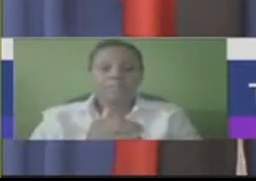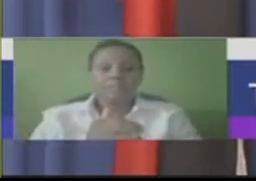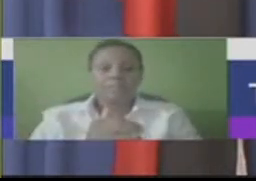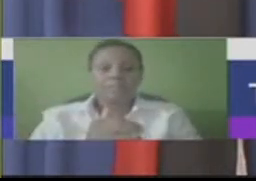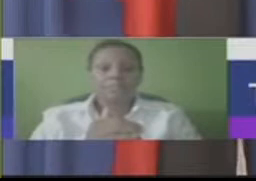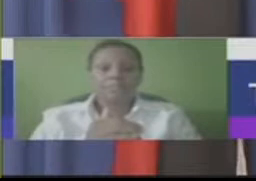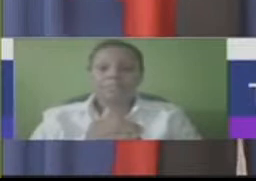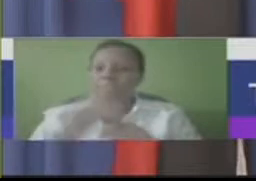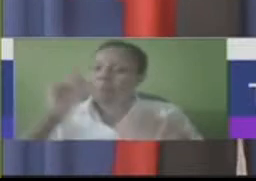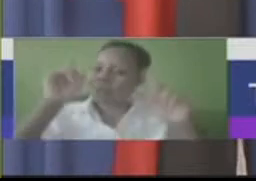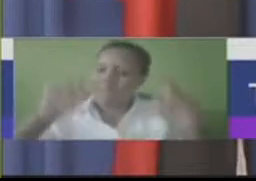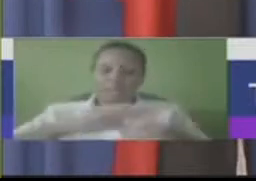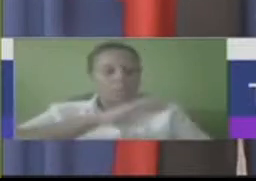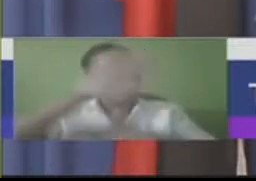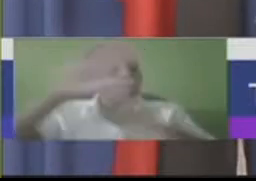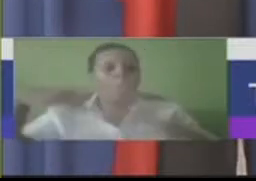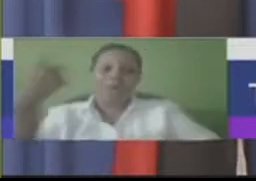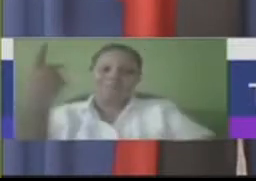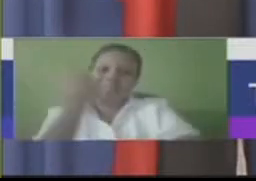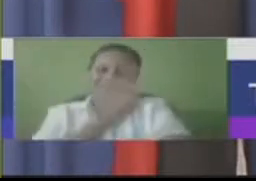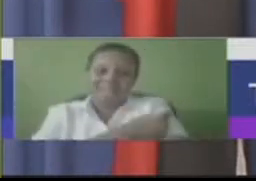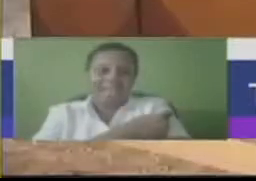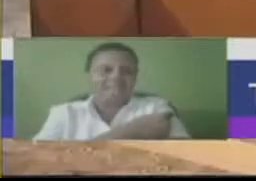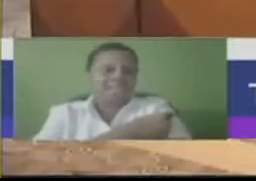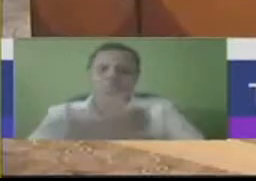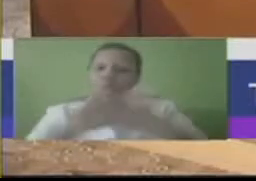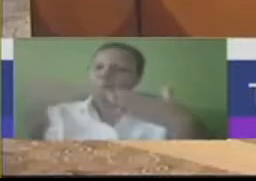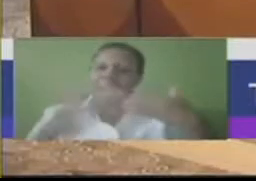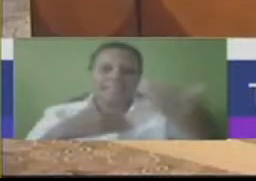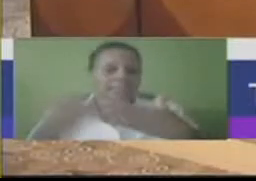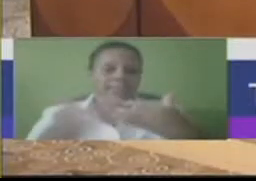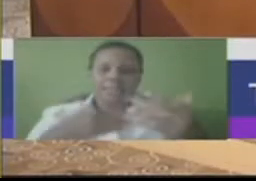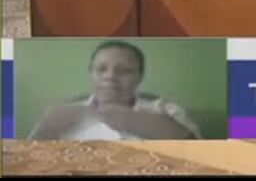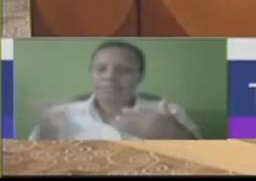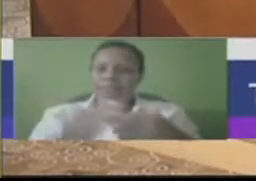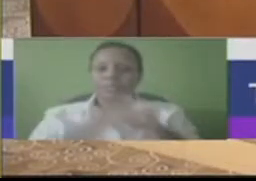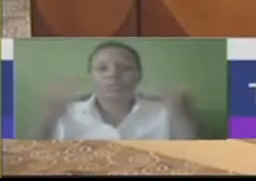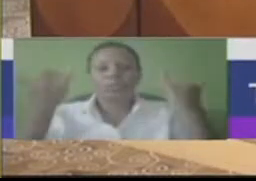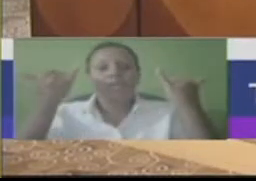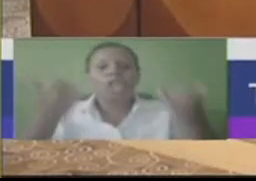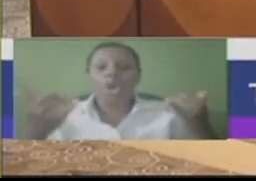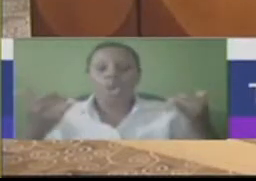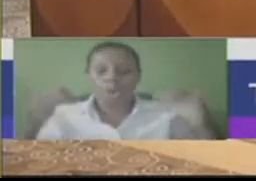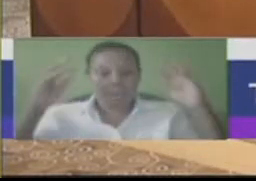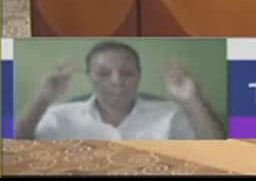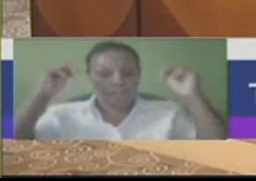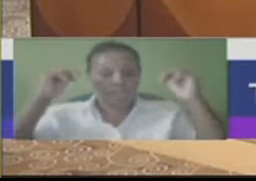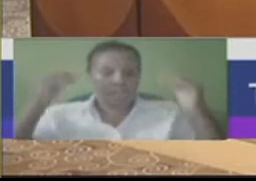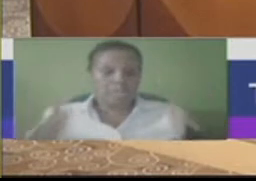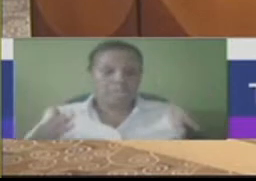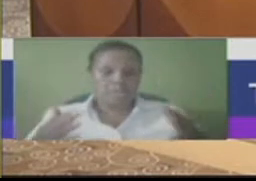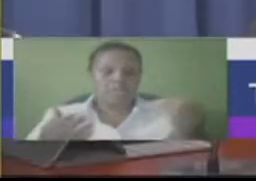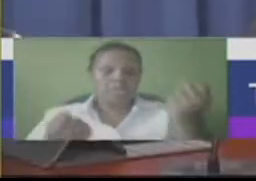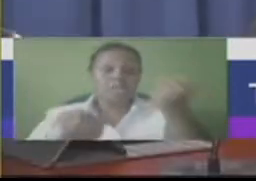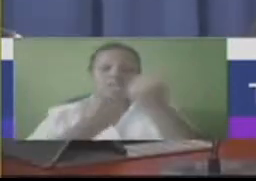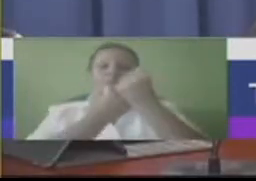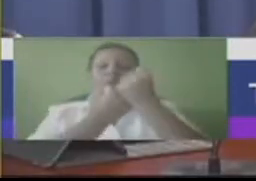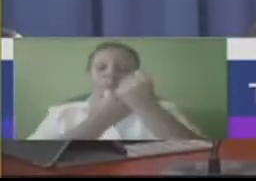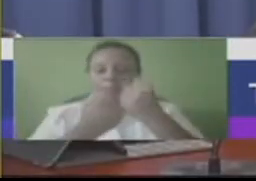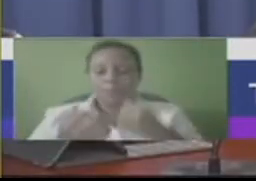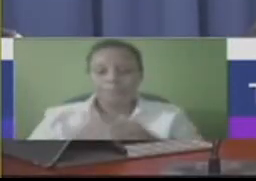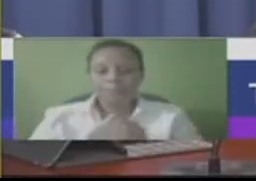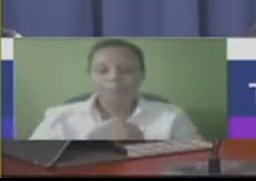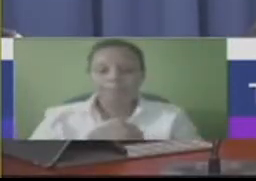And let me just support the Prime Minister. The Ministry of Health, Minister of Health, took a note to Cabinet in